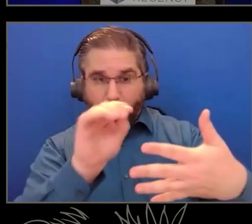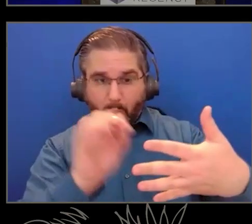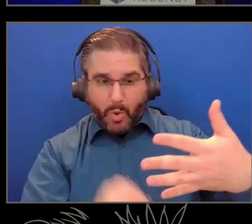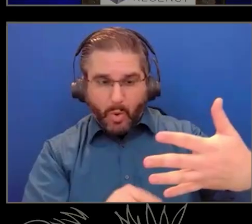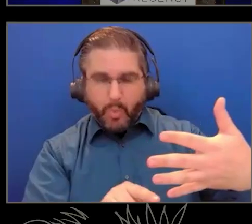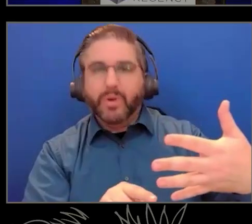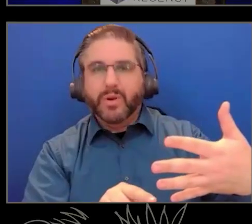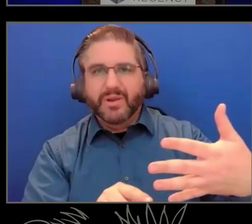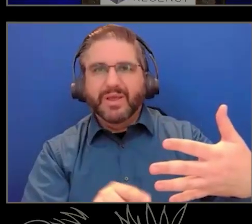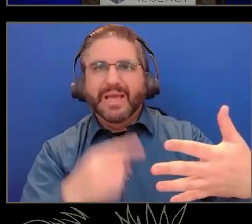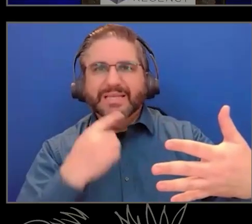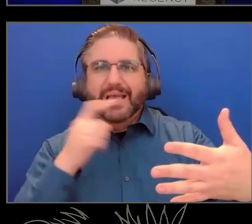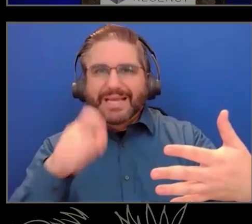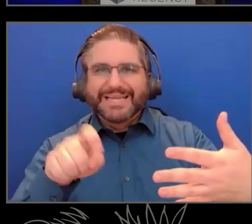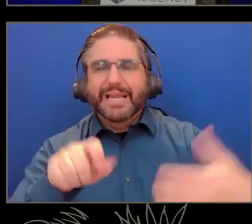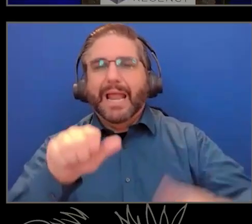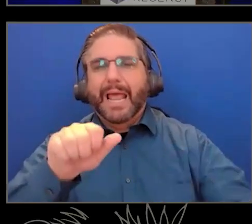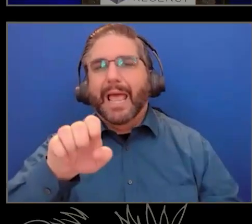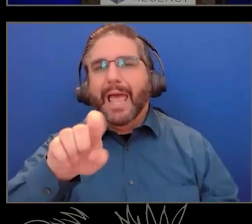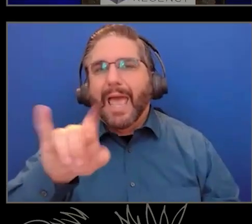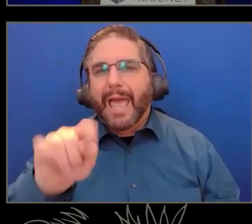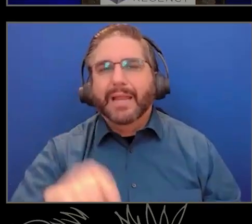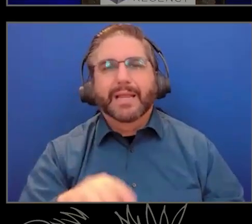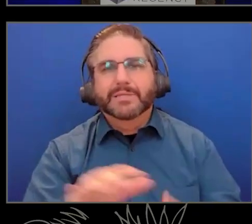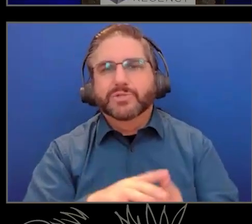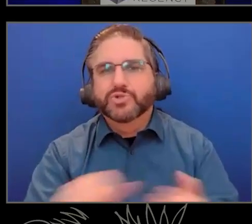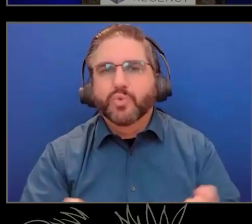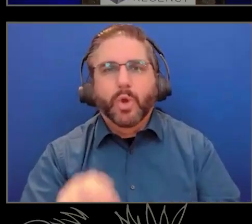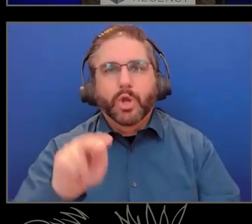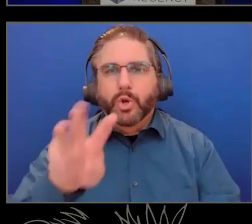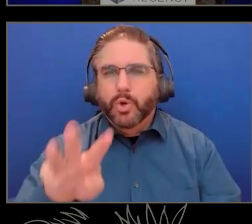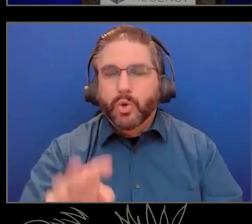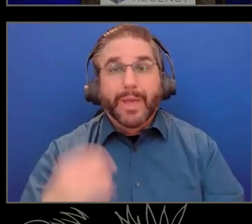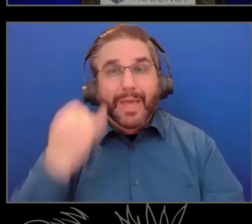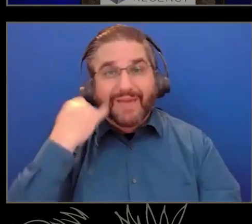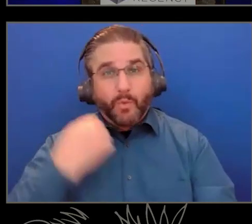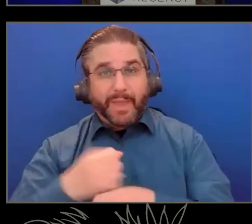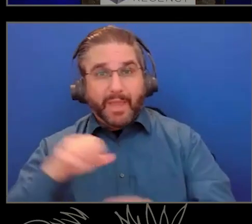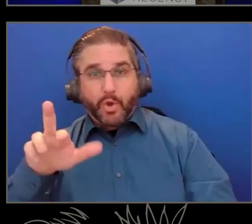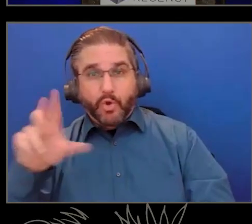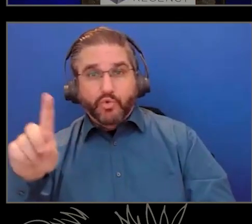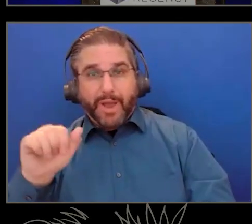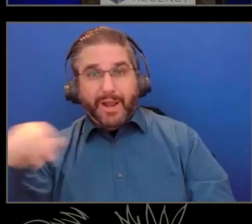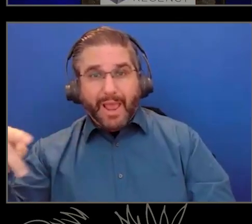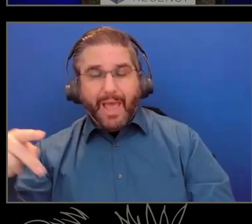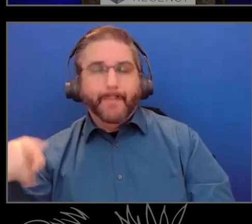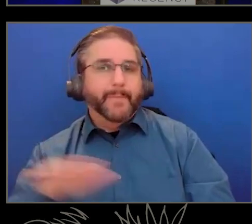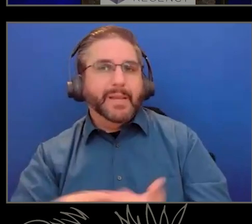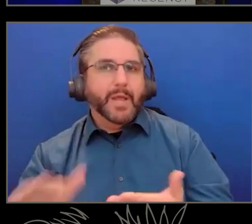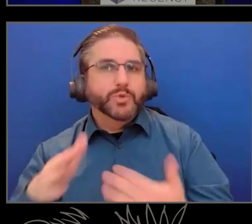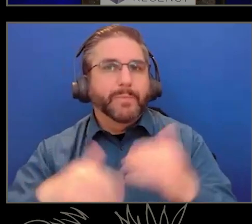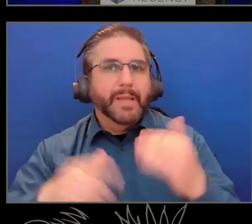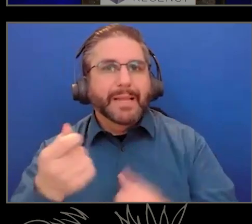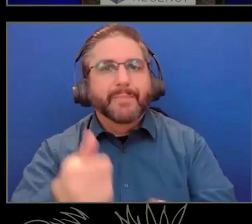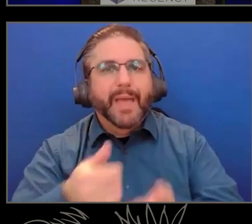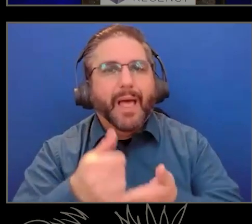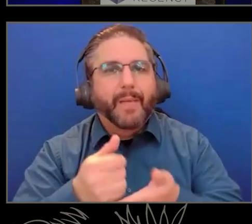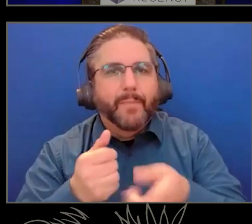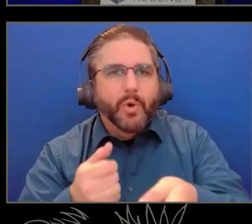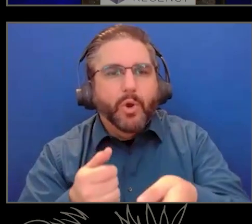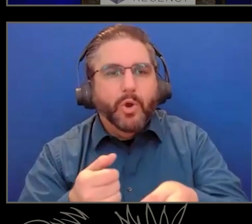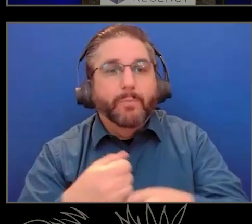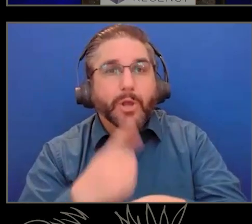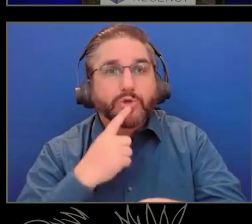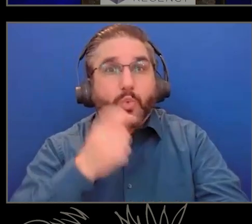it's saying, hey, you need an edit, you need a destroy, you need a new. So if you're making a CRUD app, it might be nice to build like a little helper like this that makes sure you set up all the